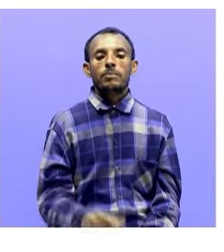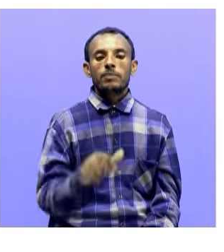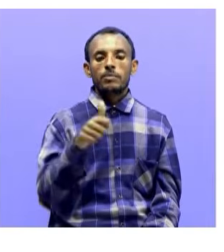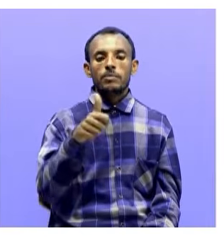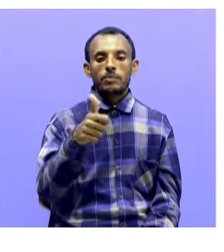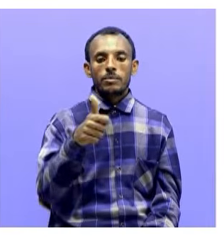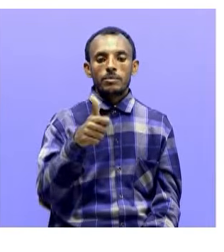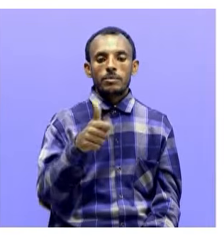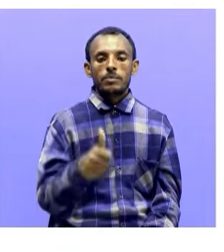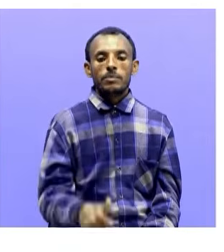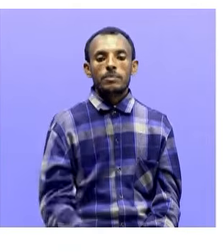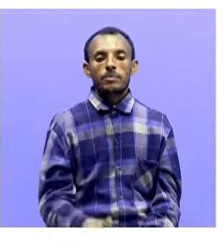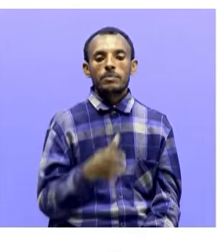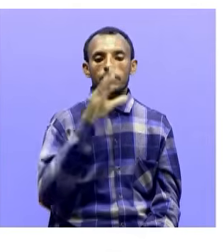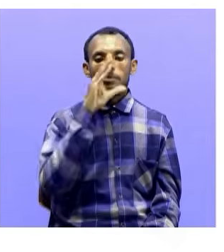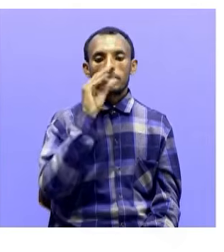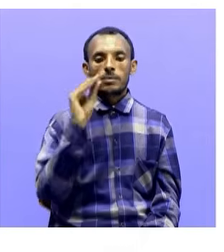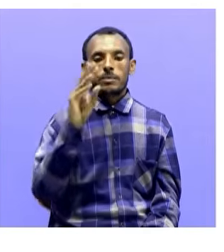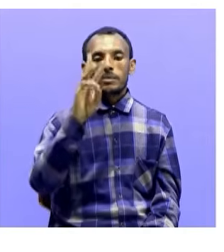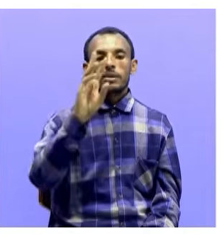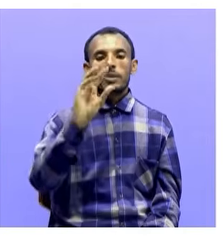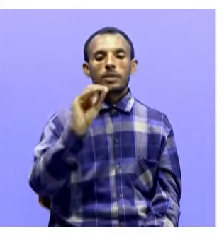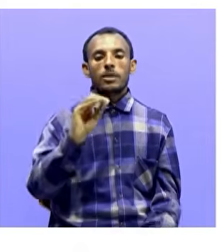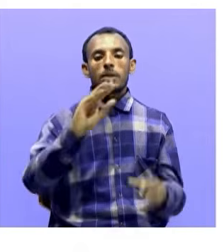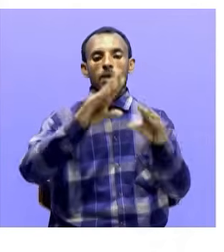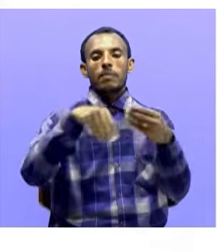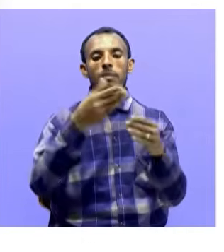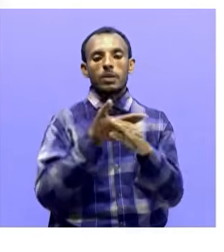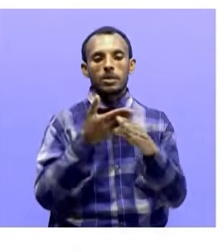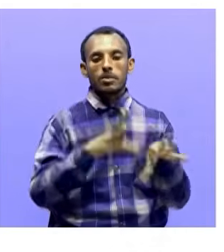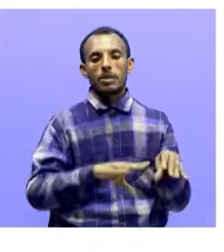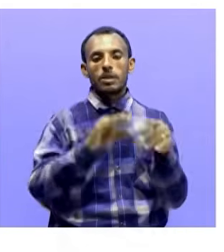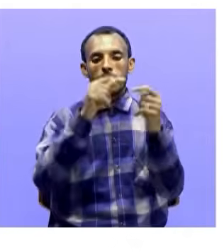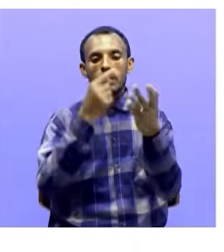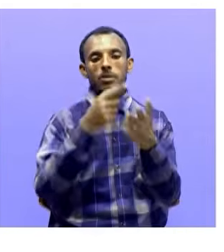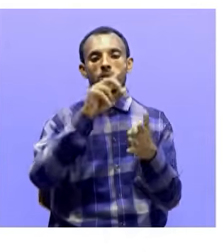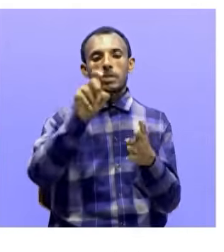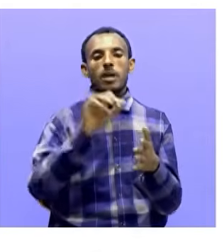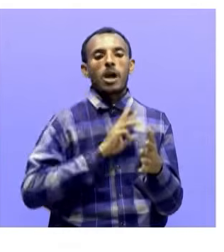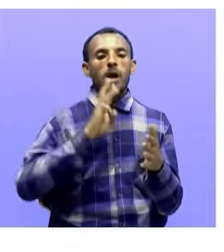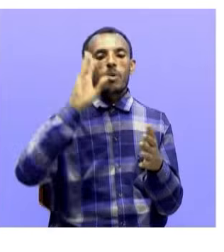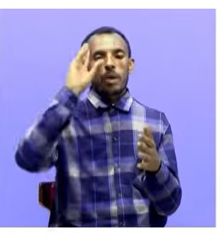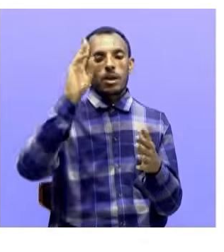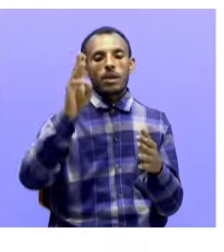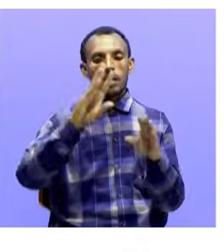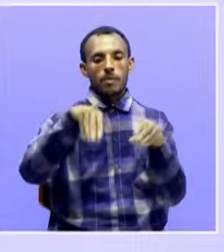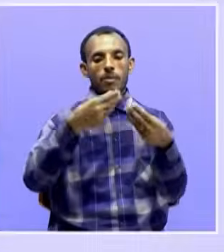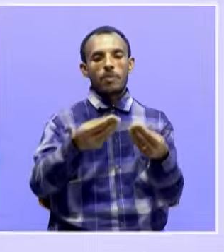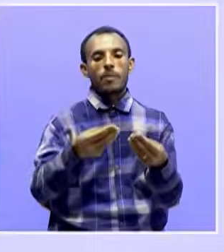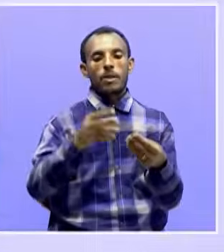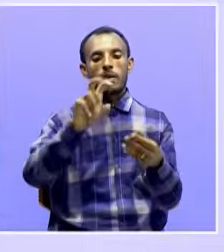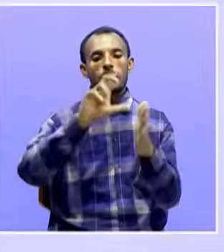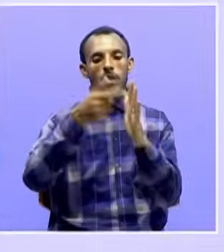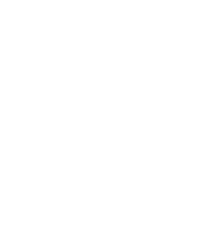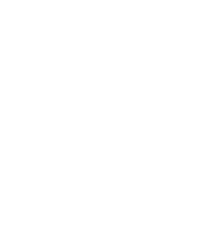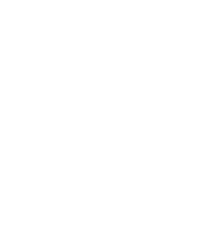10, 16. This is given. Please students, try this question. I will give you 20 seconds